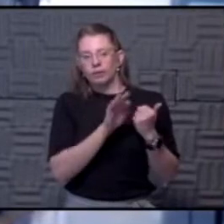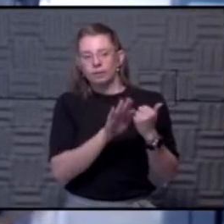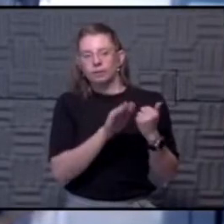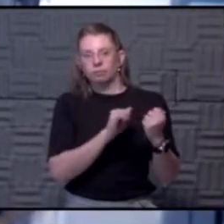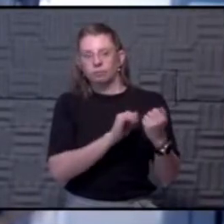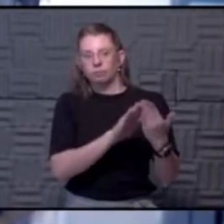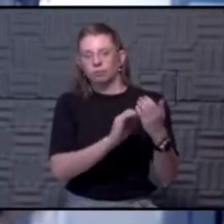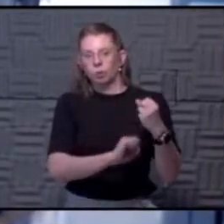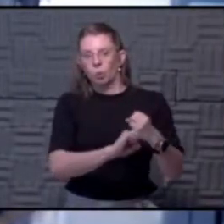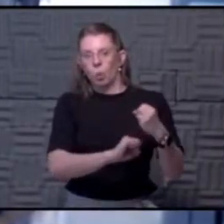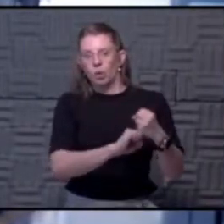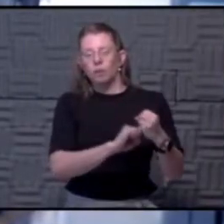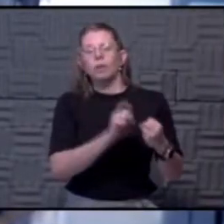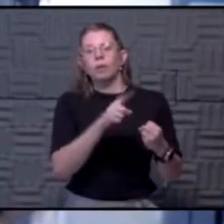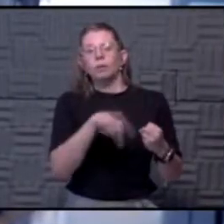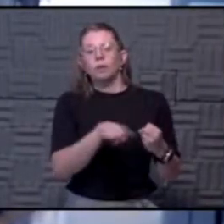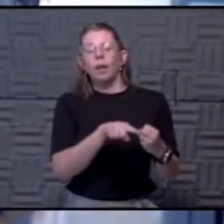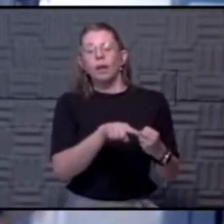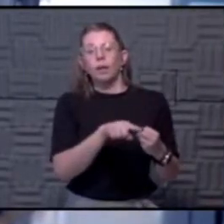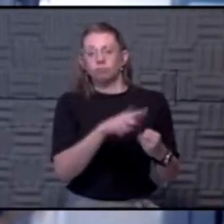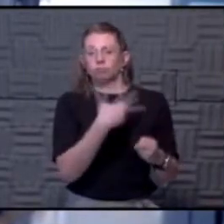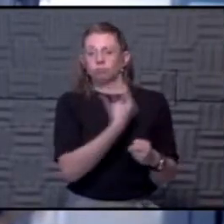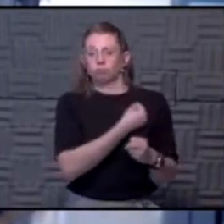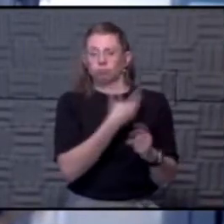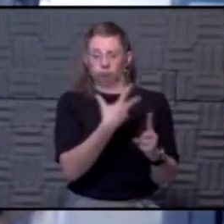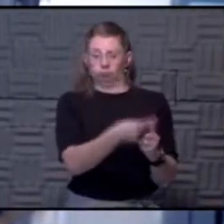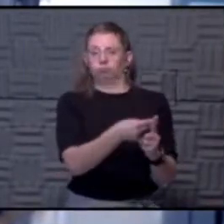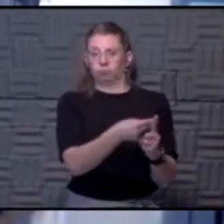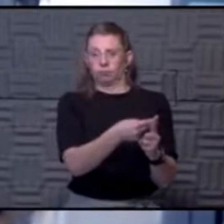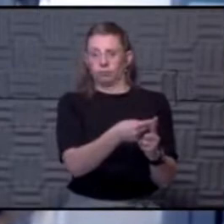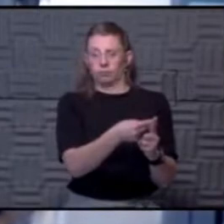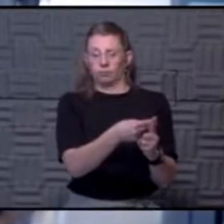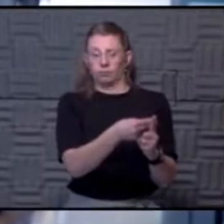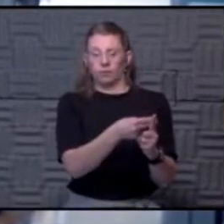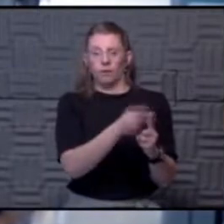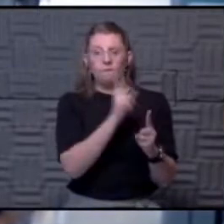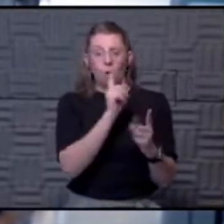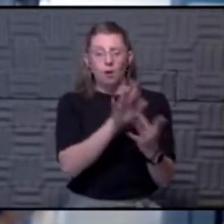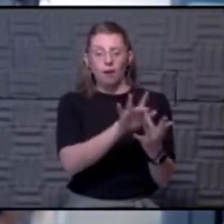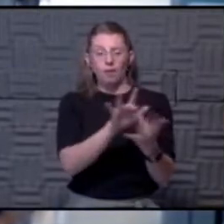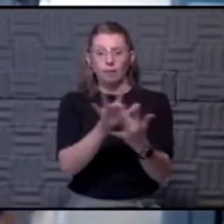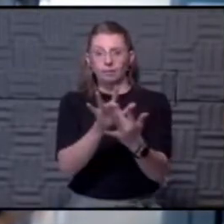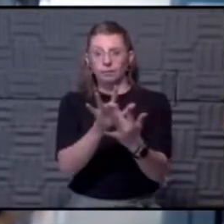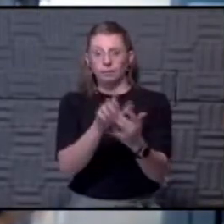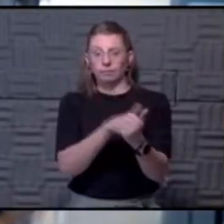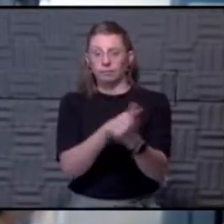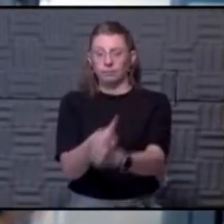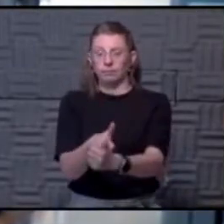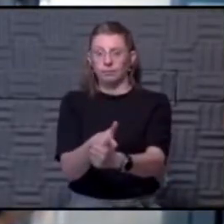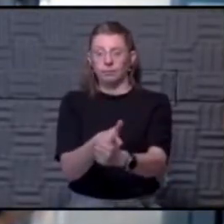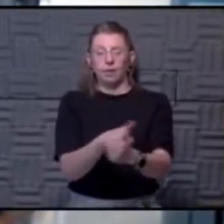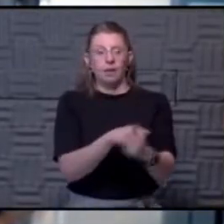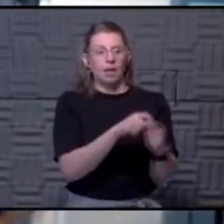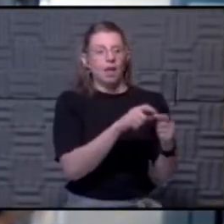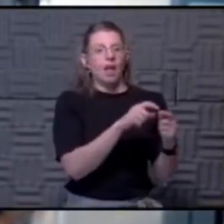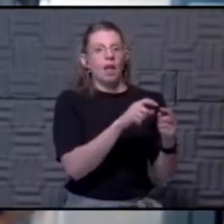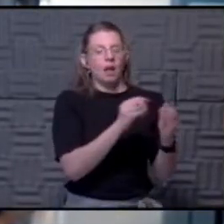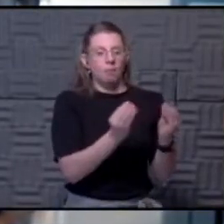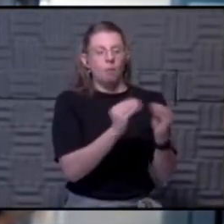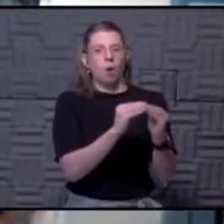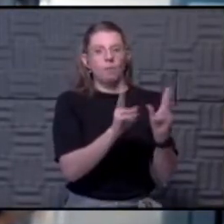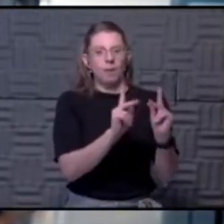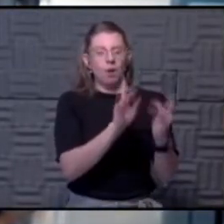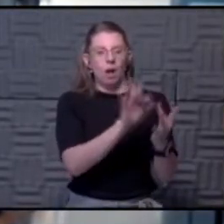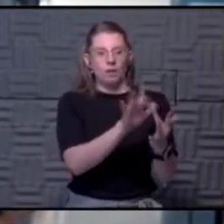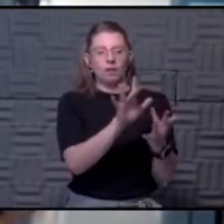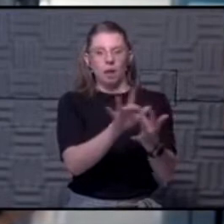come in, and they not only do vaccination of the contacts of an Ebola patient, but the contacts of the contacts and people who might be